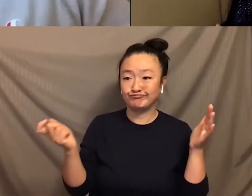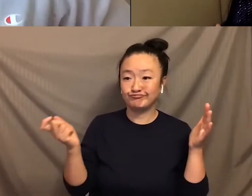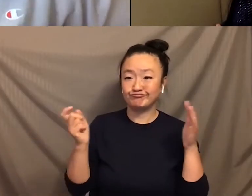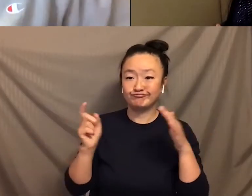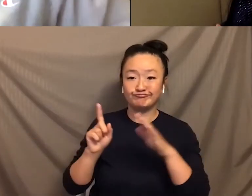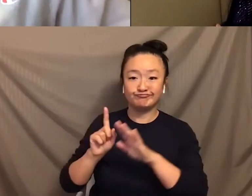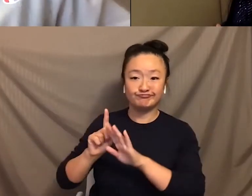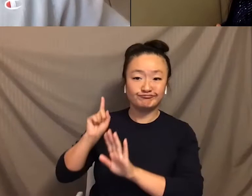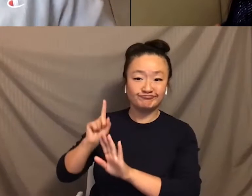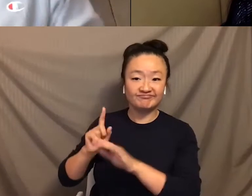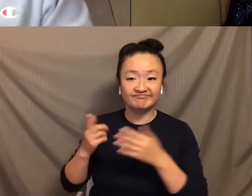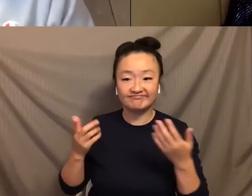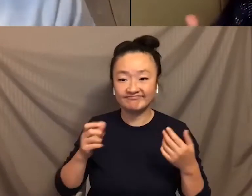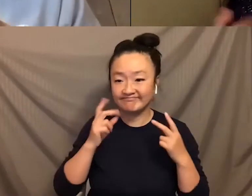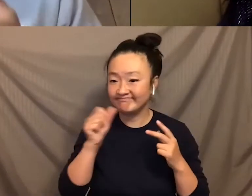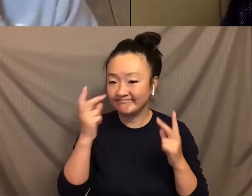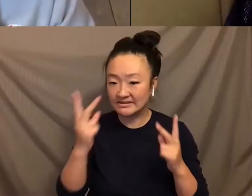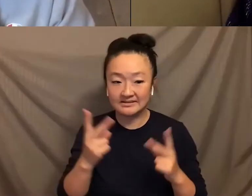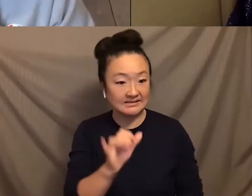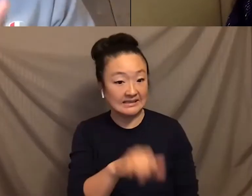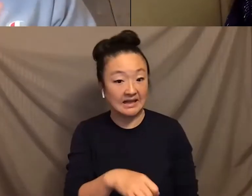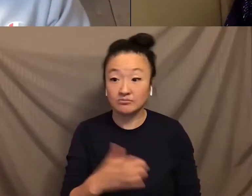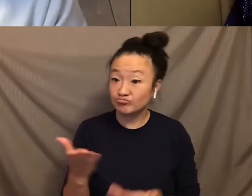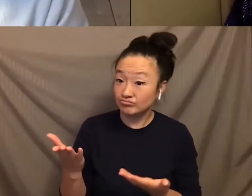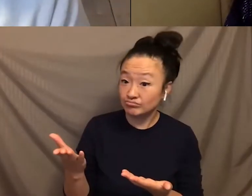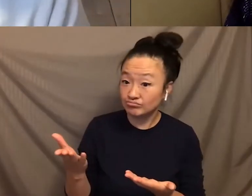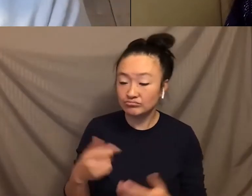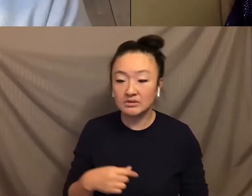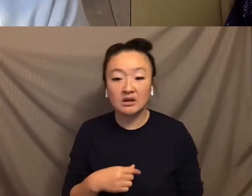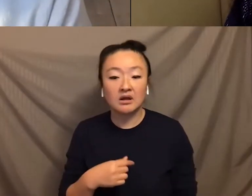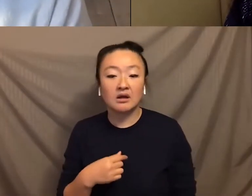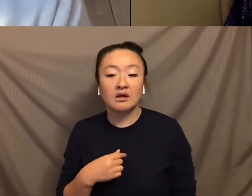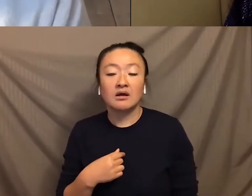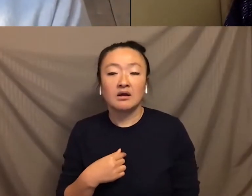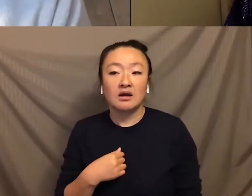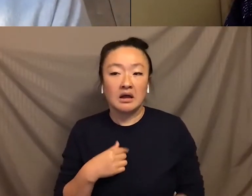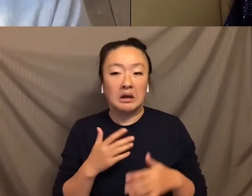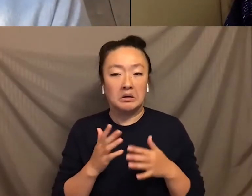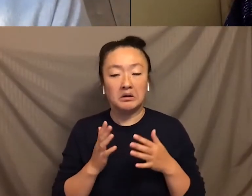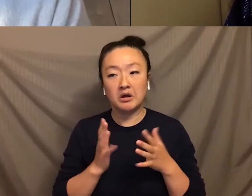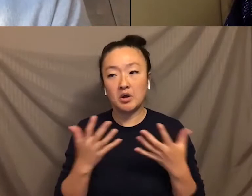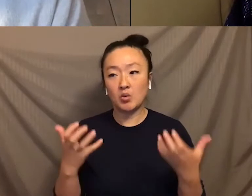Exactly. Right. And And yes. no, I was just going to say that, it was